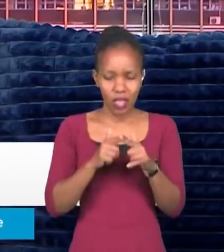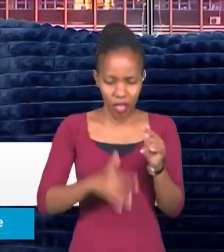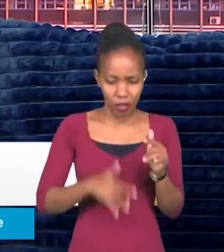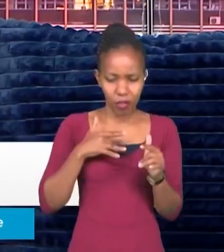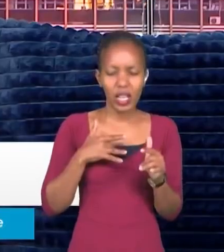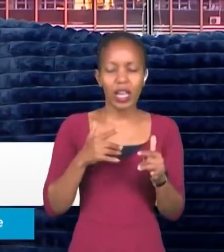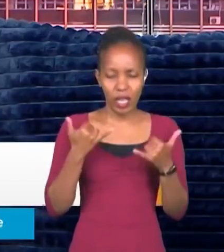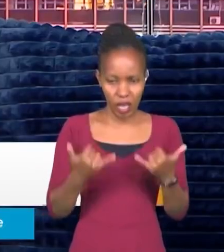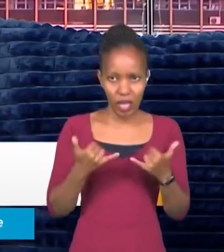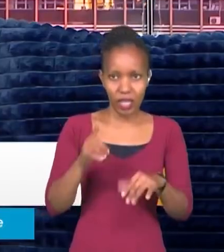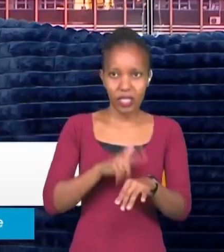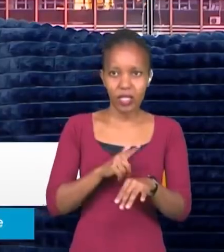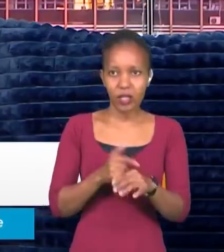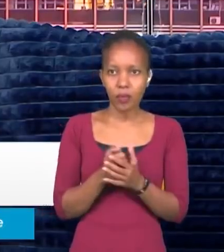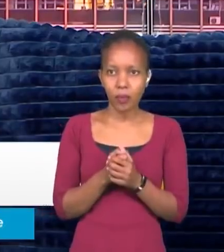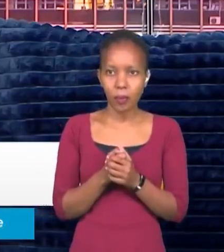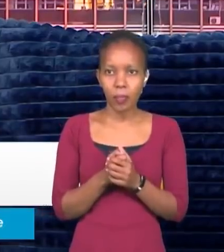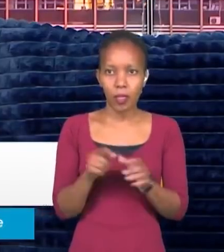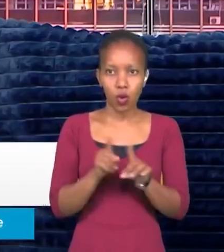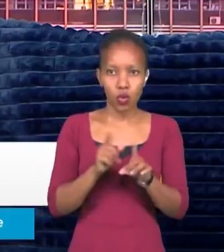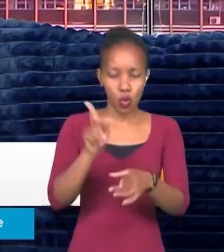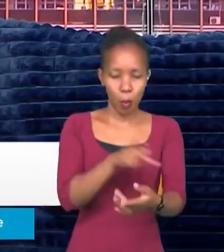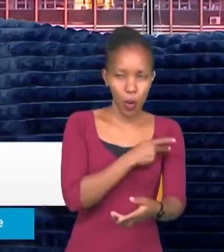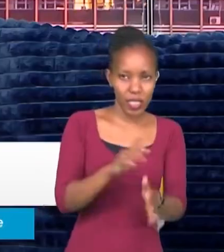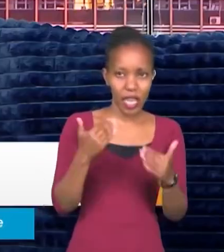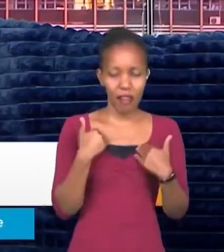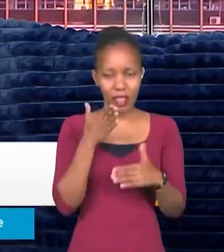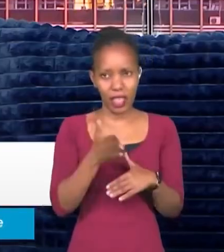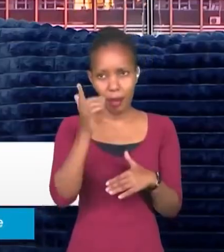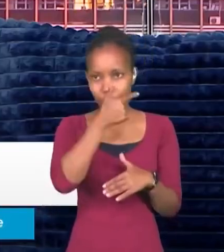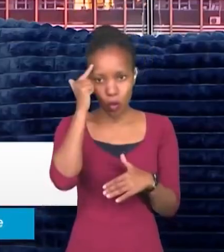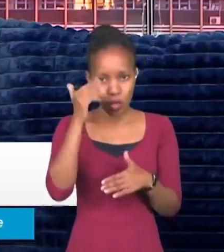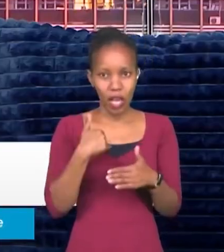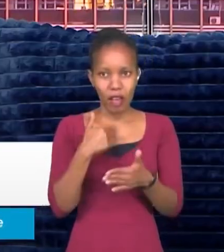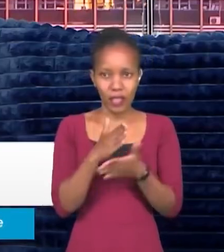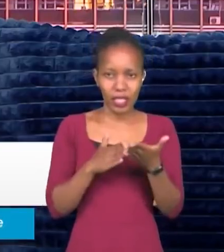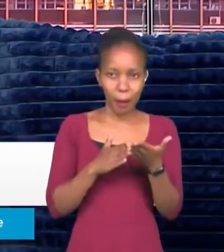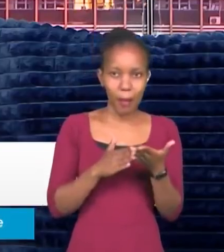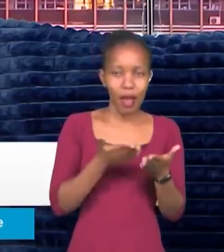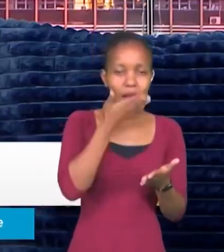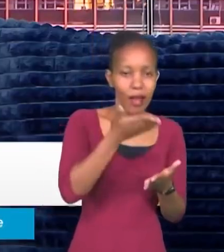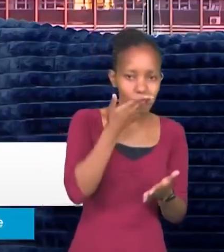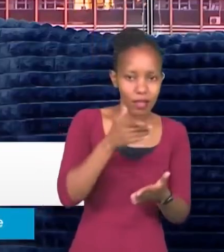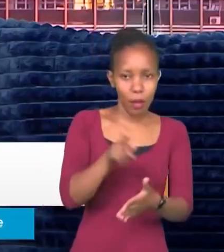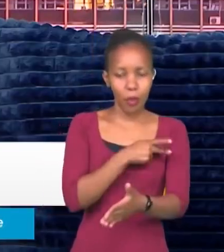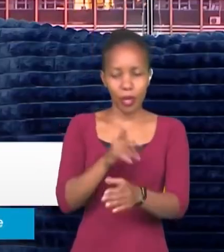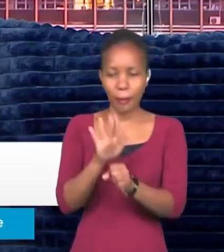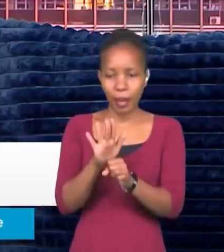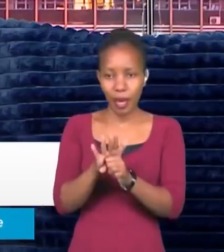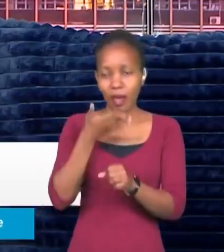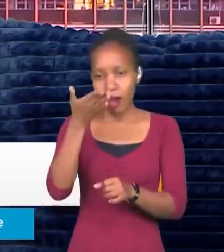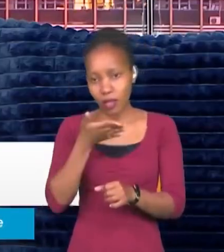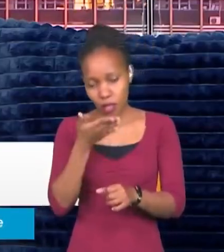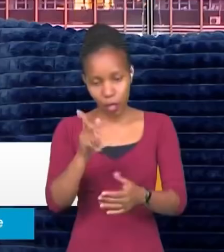it's time. Mm-hmm. And I've incorporated poetry there, yeah, because you find that there's some, yeah, sure, answers in poetry, mm-hmm, many answers in